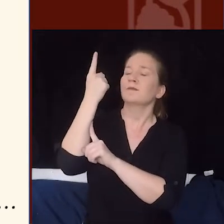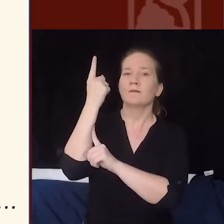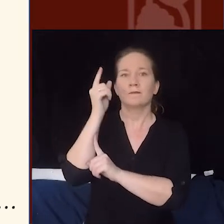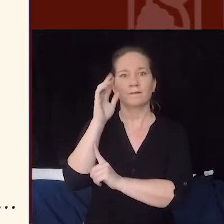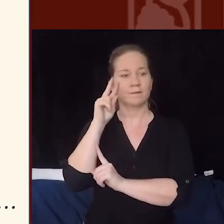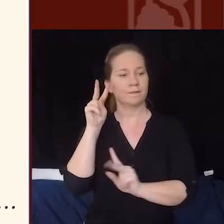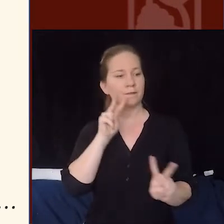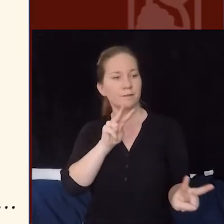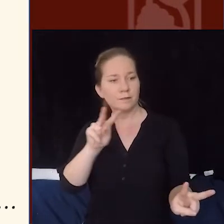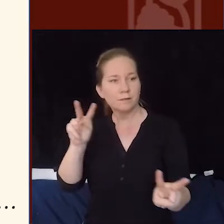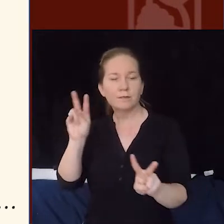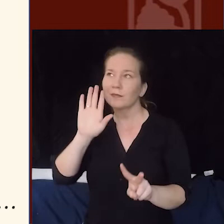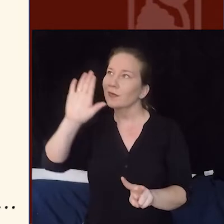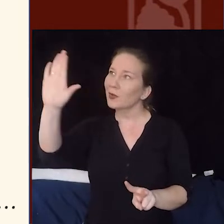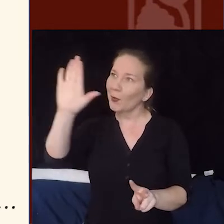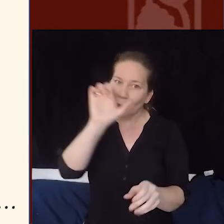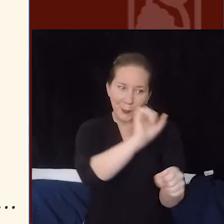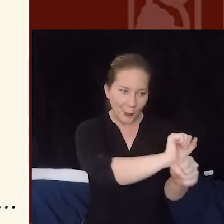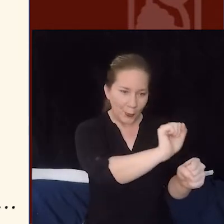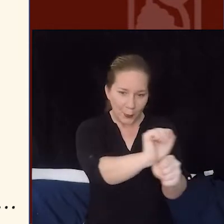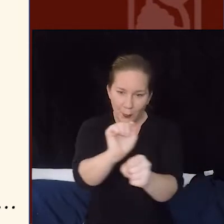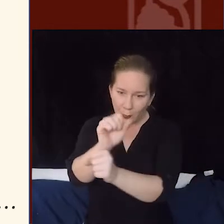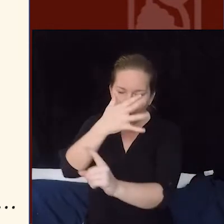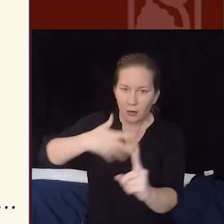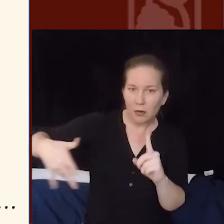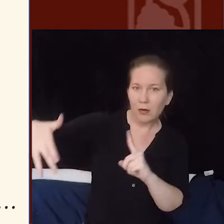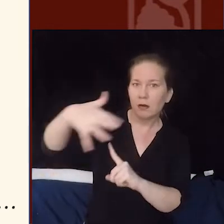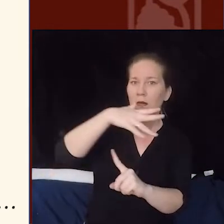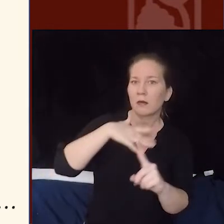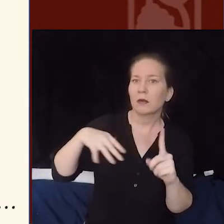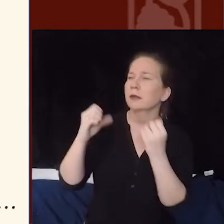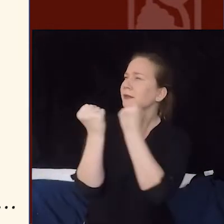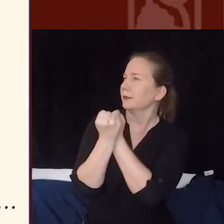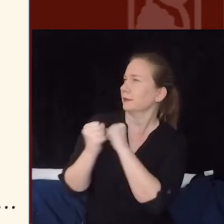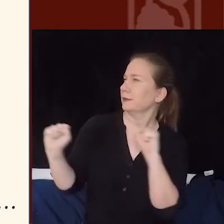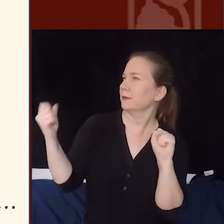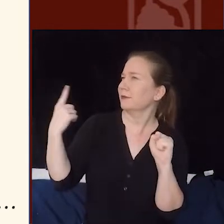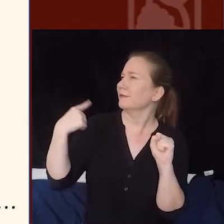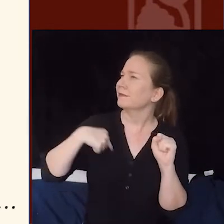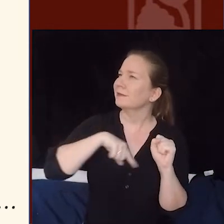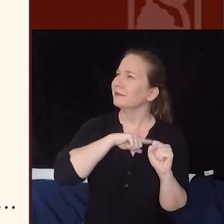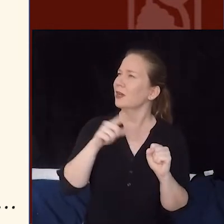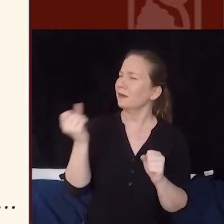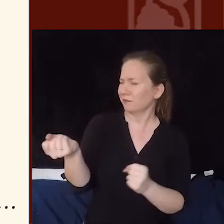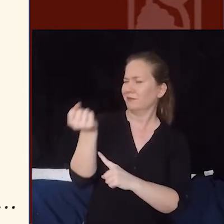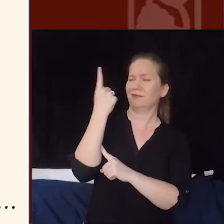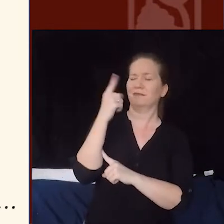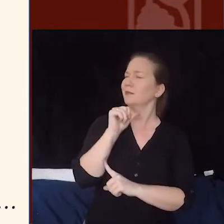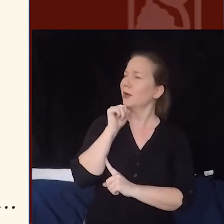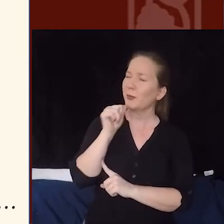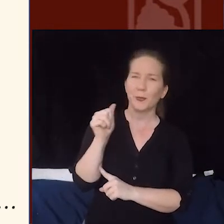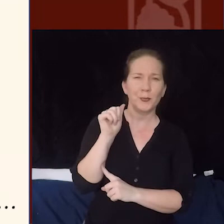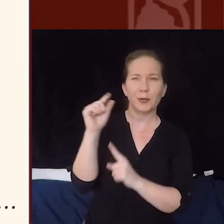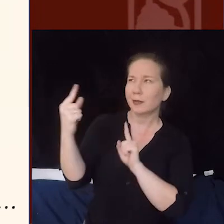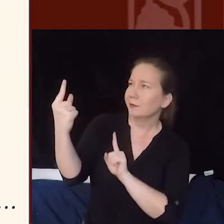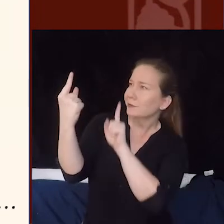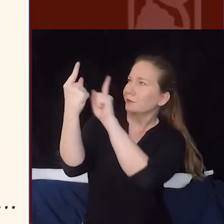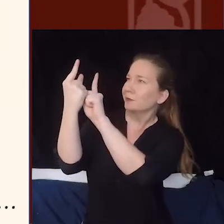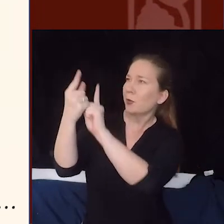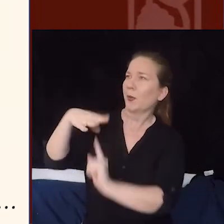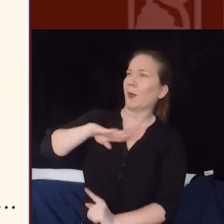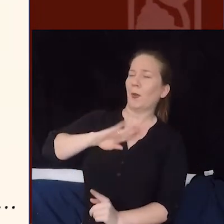the world about us. Deliver us from the presumption of coming to you for solace only, and not for